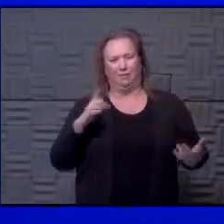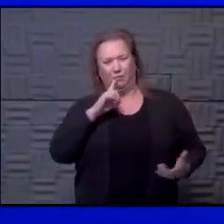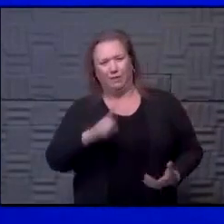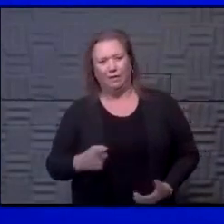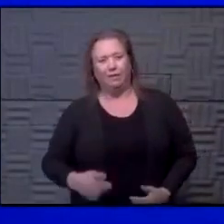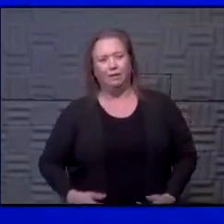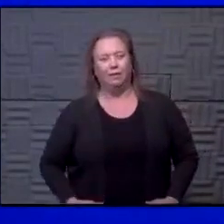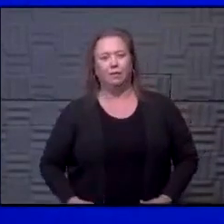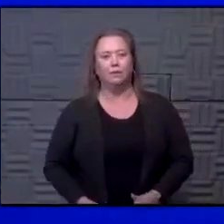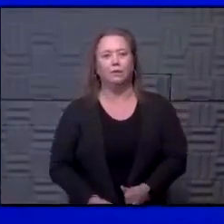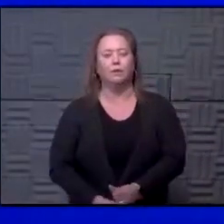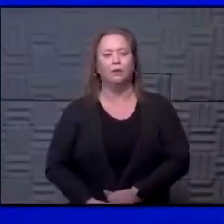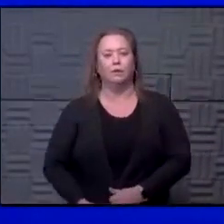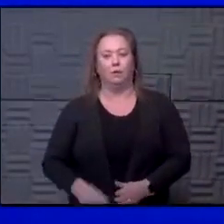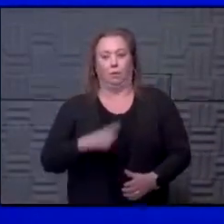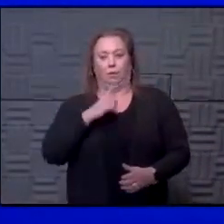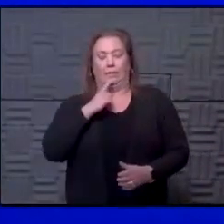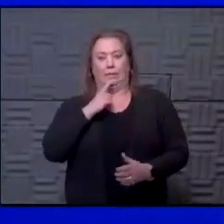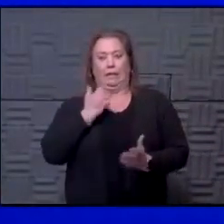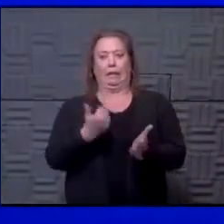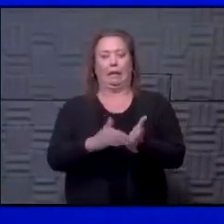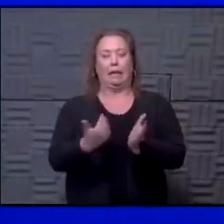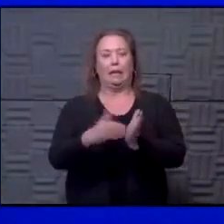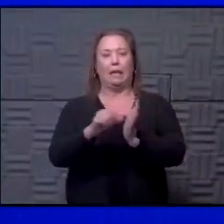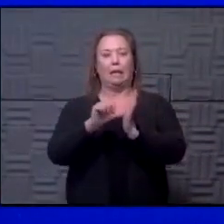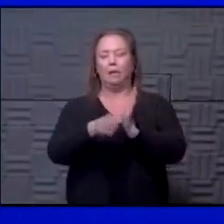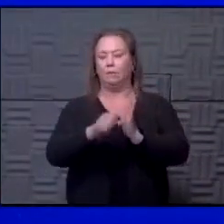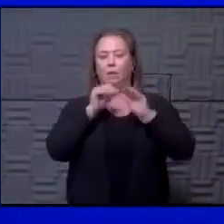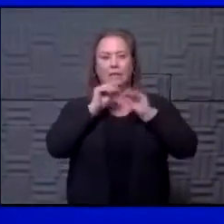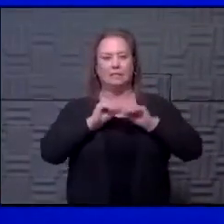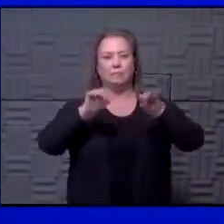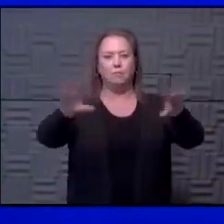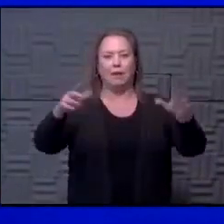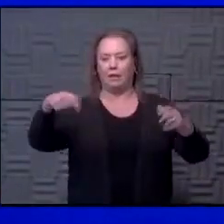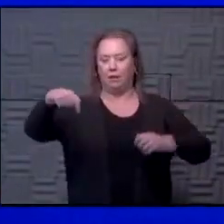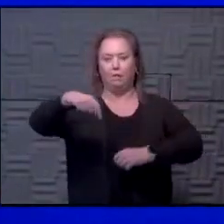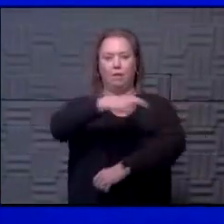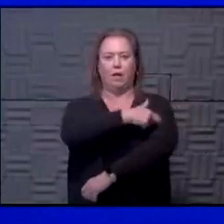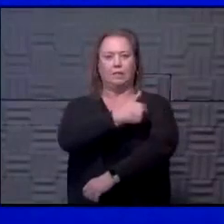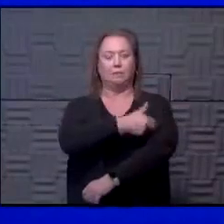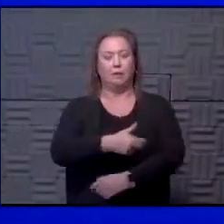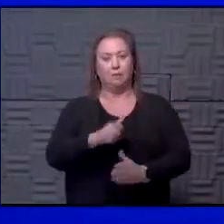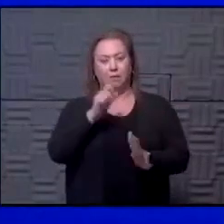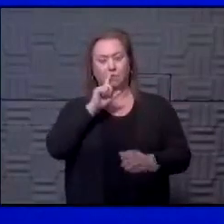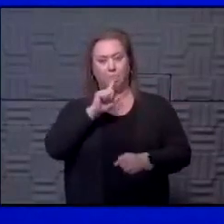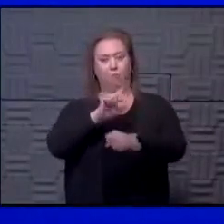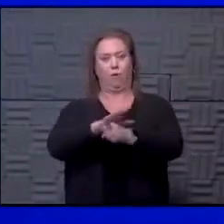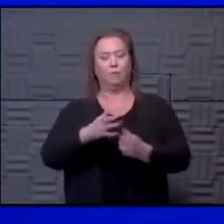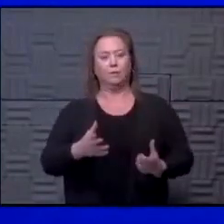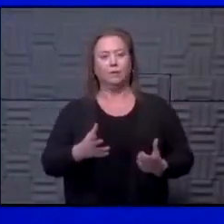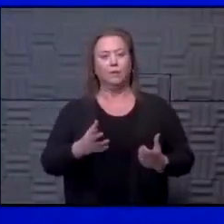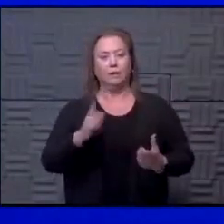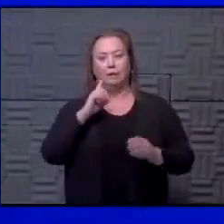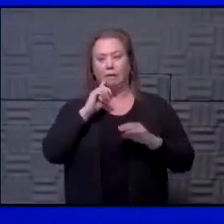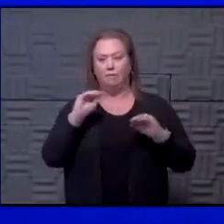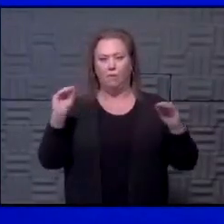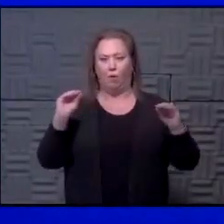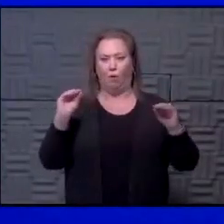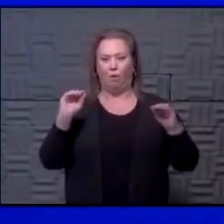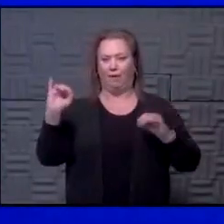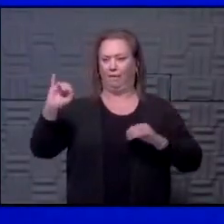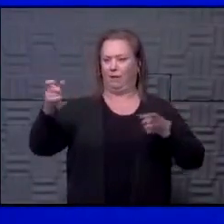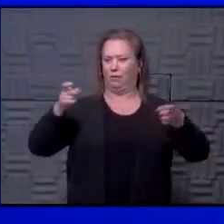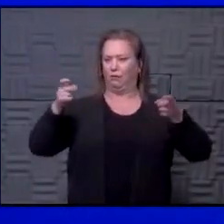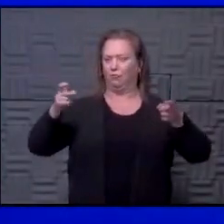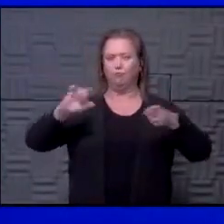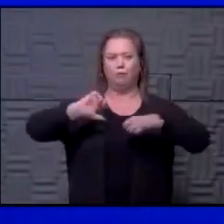How? We keep saying this to you. We didn't spread it in the hospital. And I promise you, if we didn't have infection control procedures in